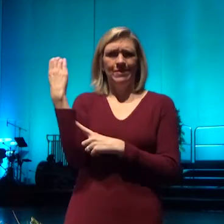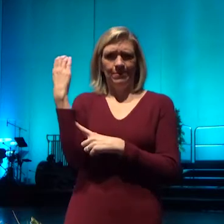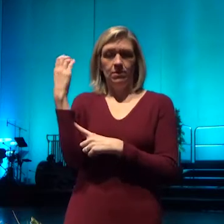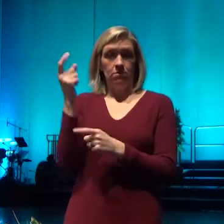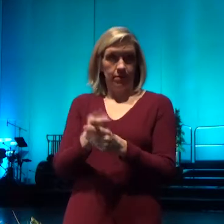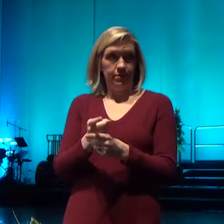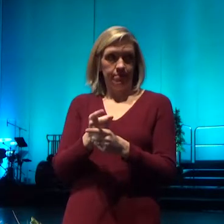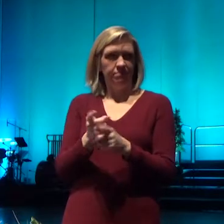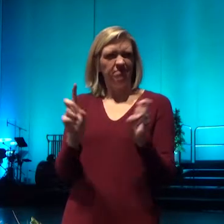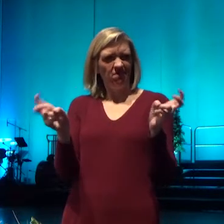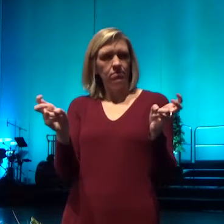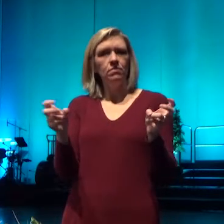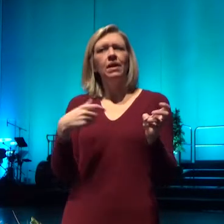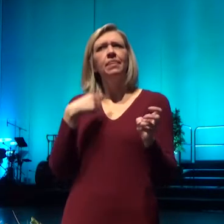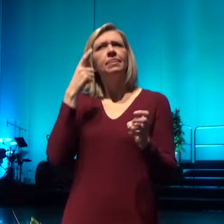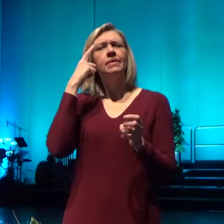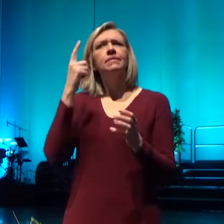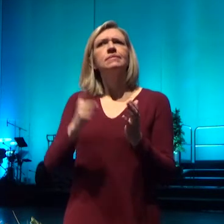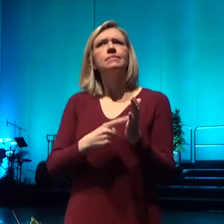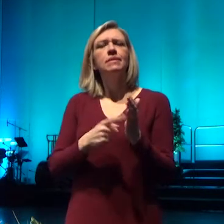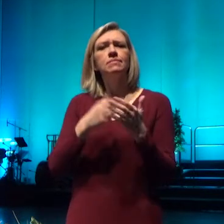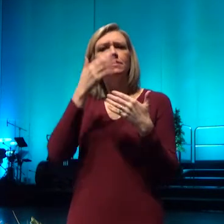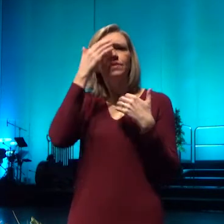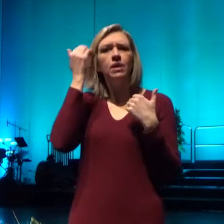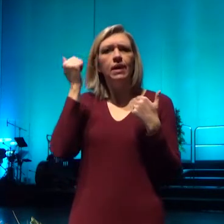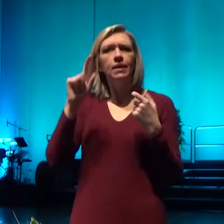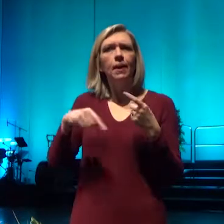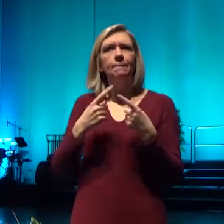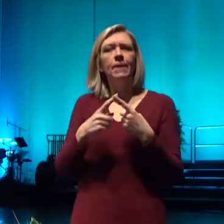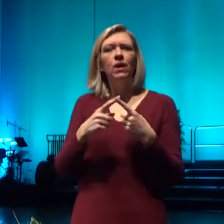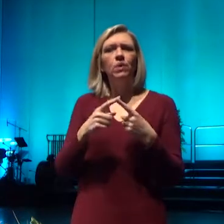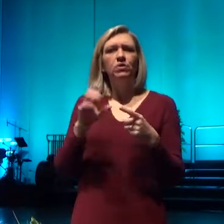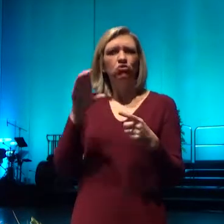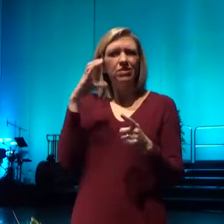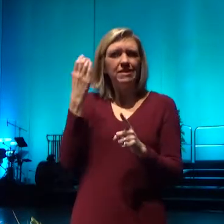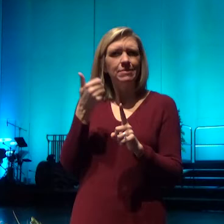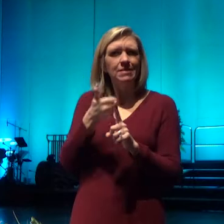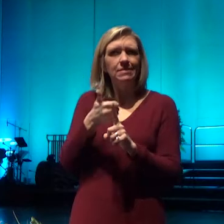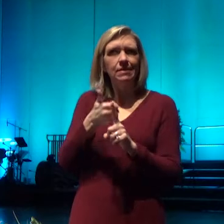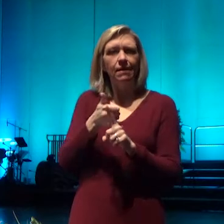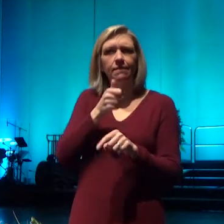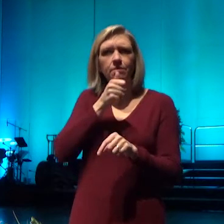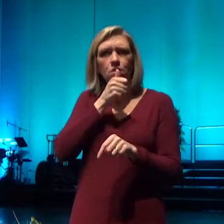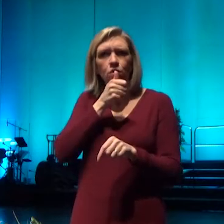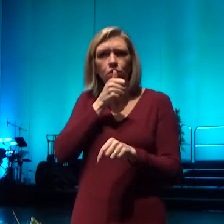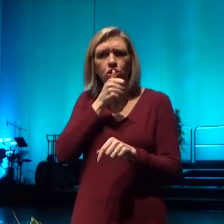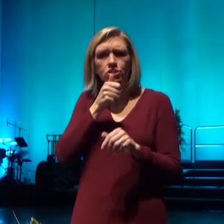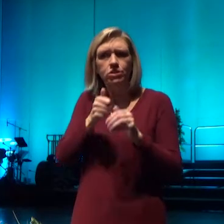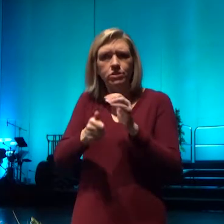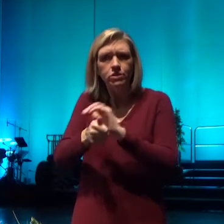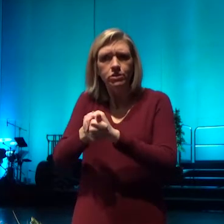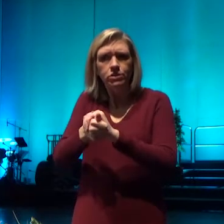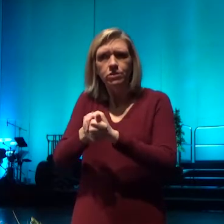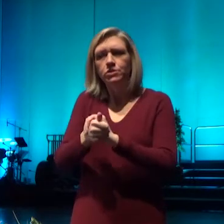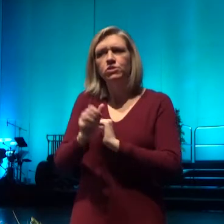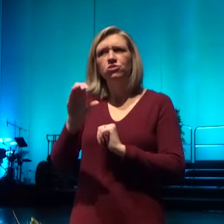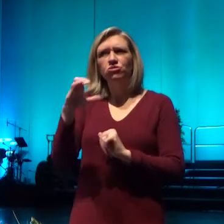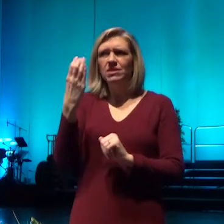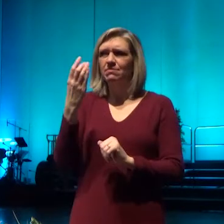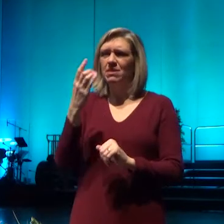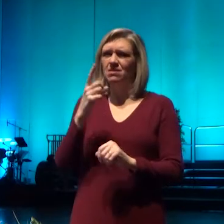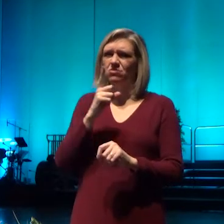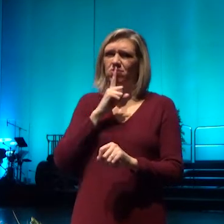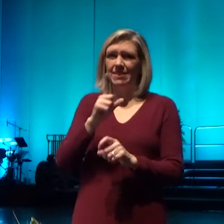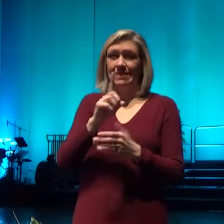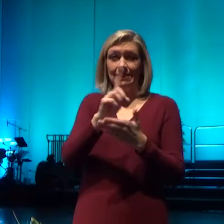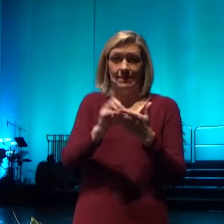we forget about the covertness of Christmas itself. That Christmas itself is in so many ways designed and